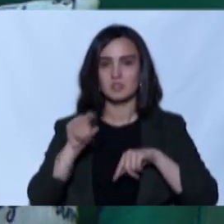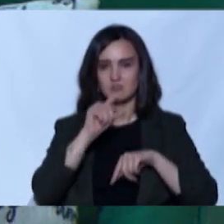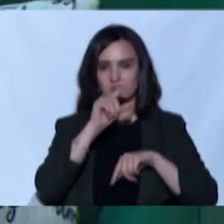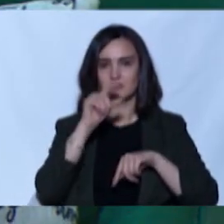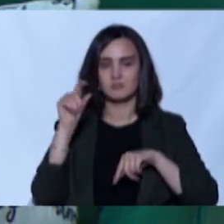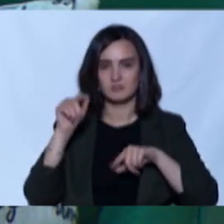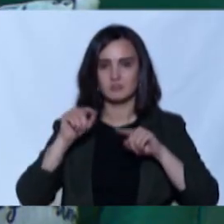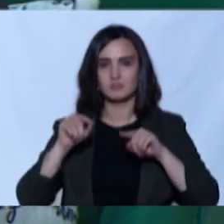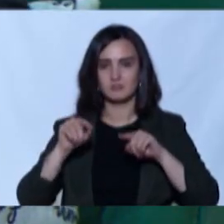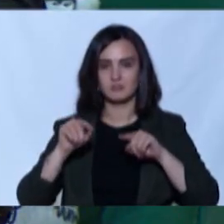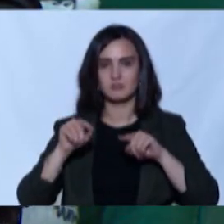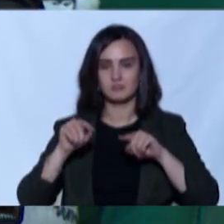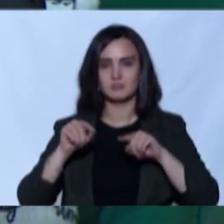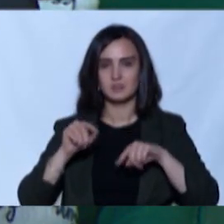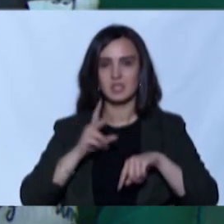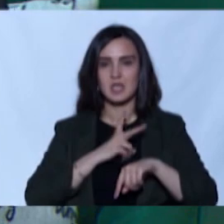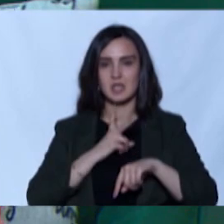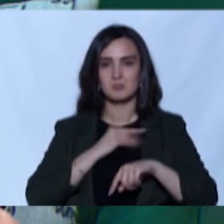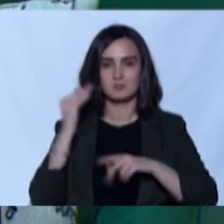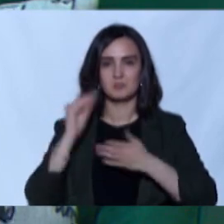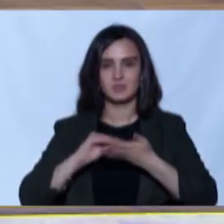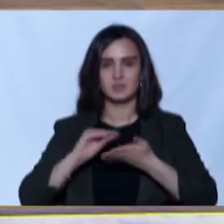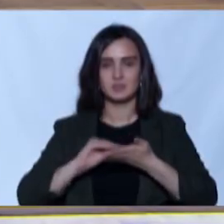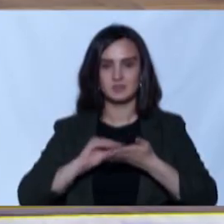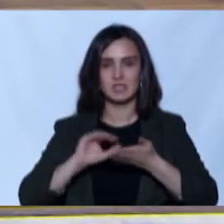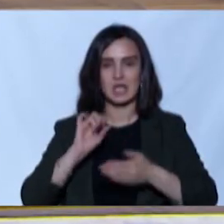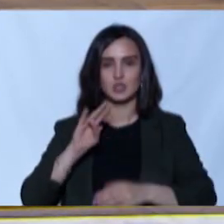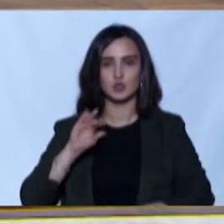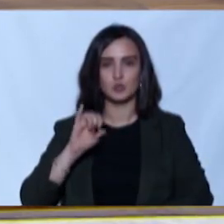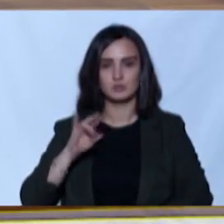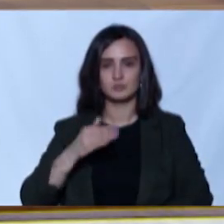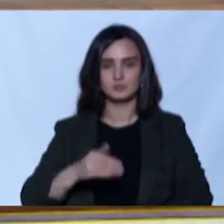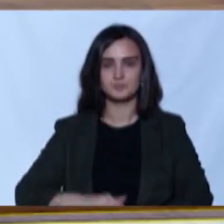Anthony Horowitz, the British writer. Yes. Yeah. So